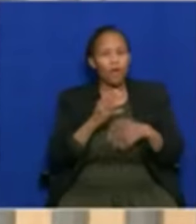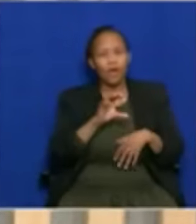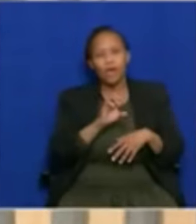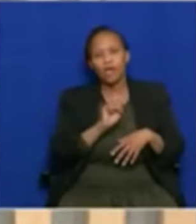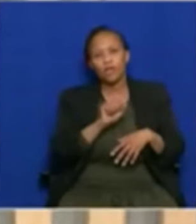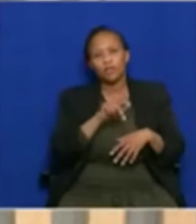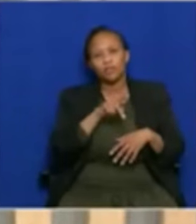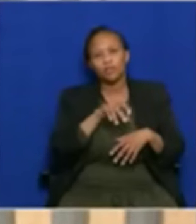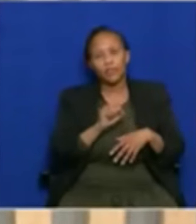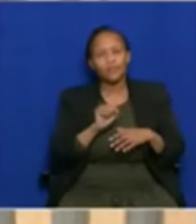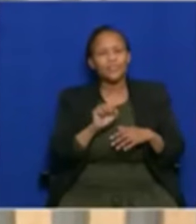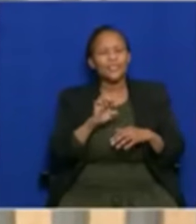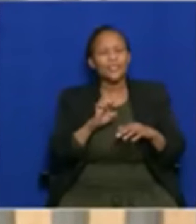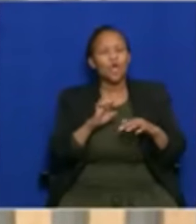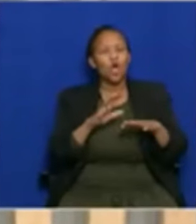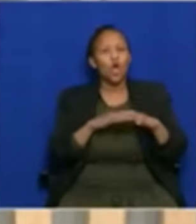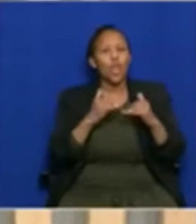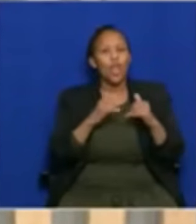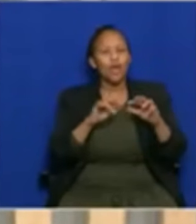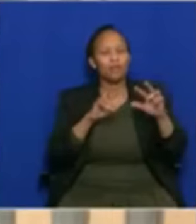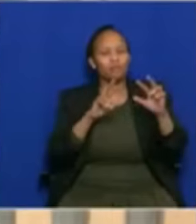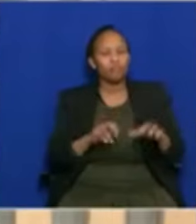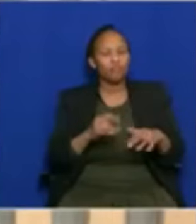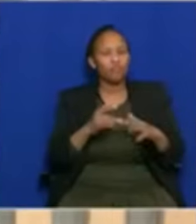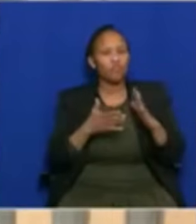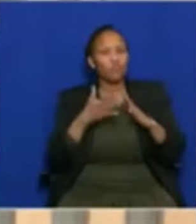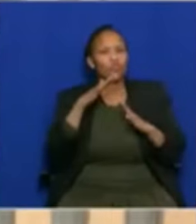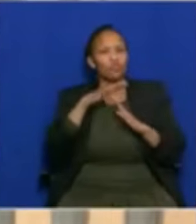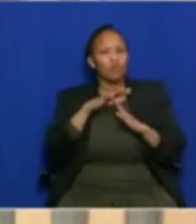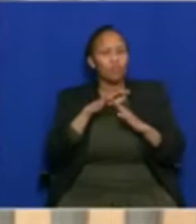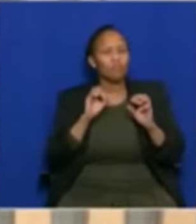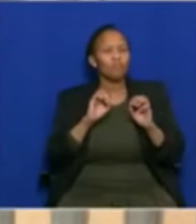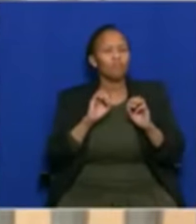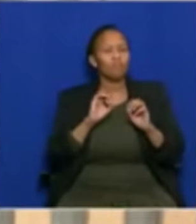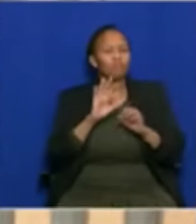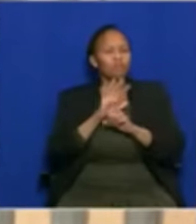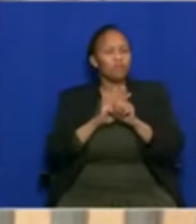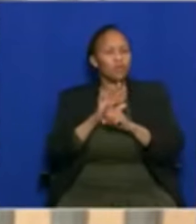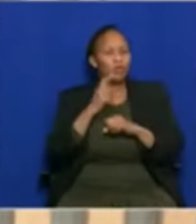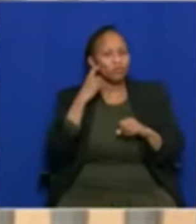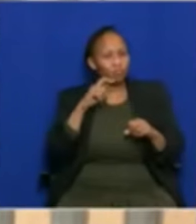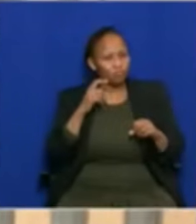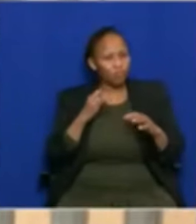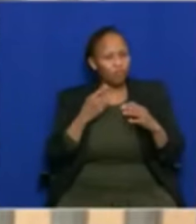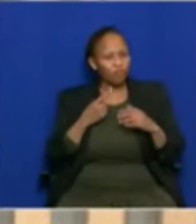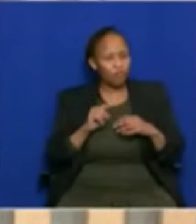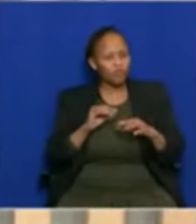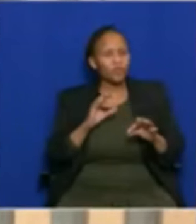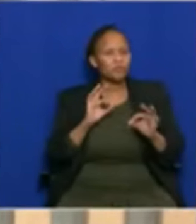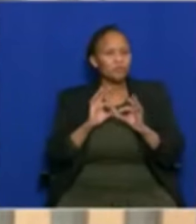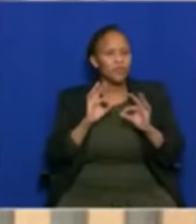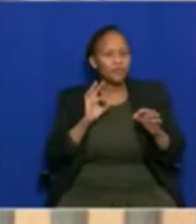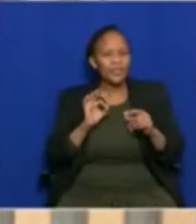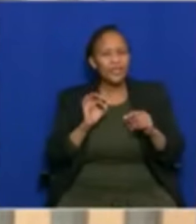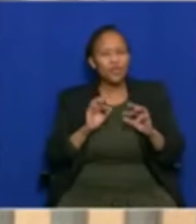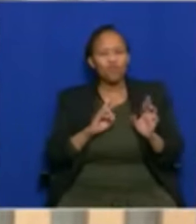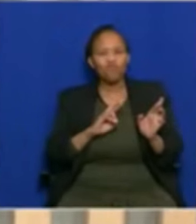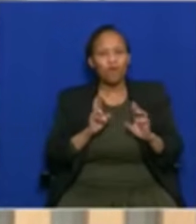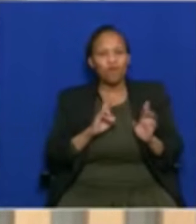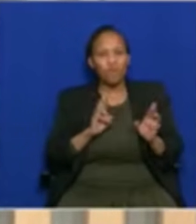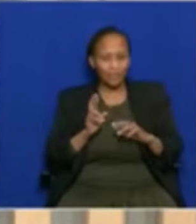for top clearance security with a particular reference. It then says the top